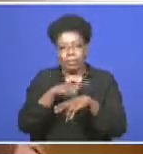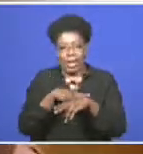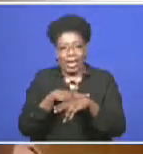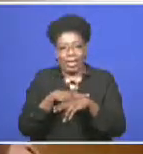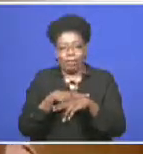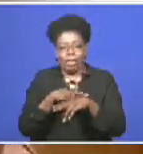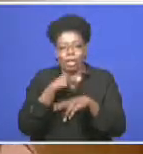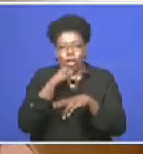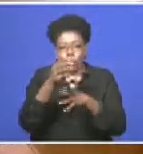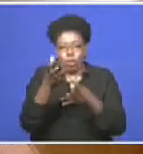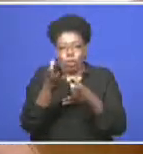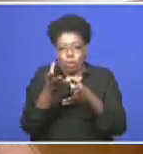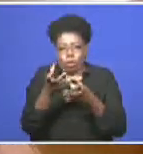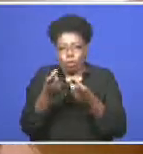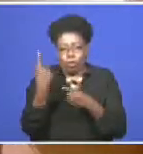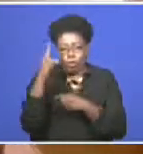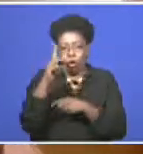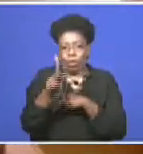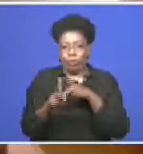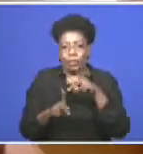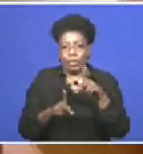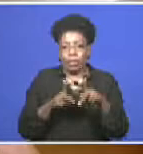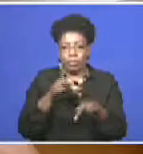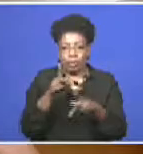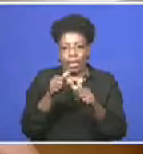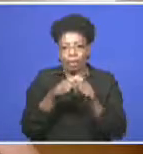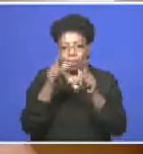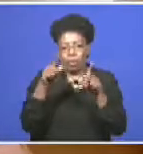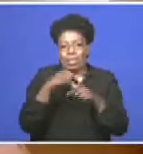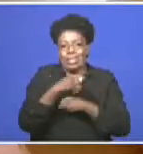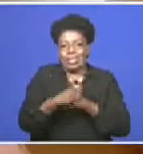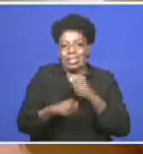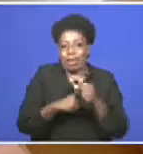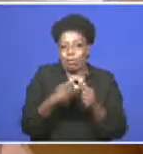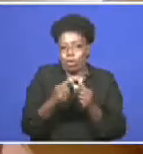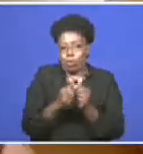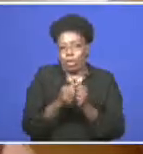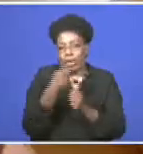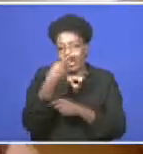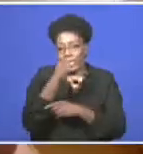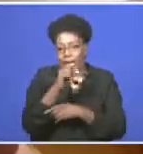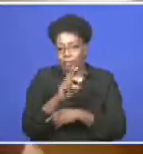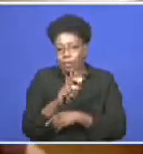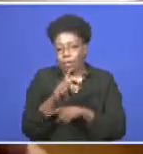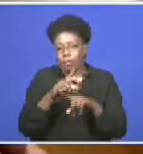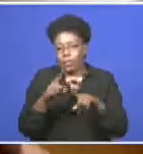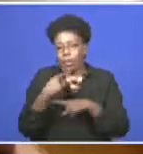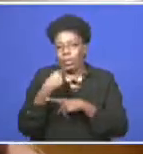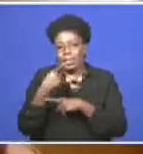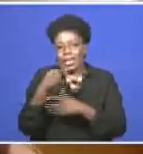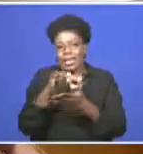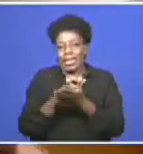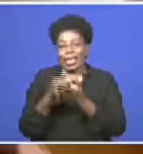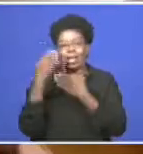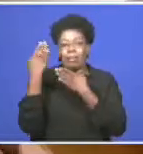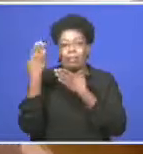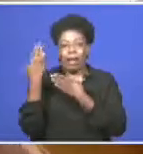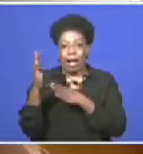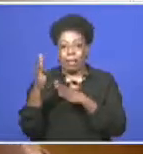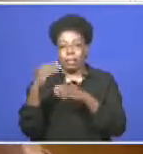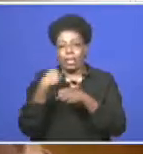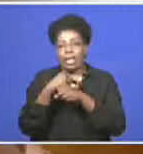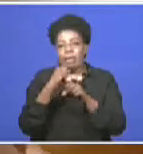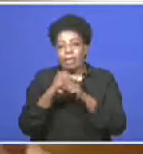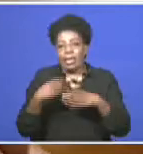we would want to take for people, everybody suffering with HIV. But I will say that the Bahamas has made the